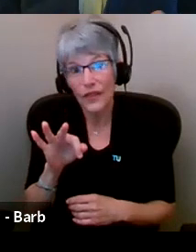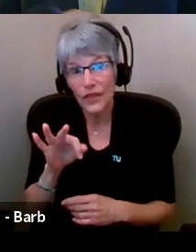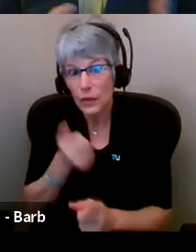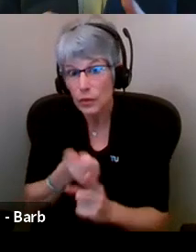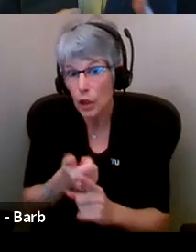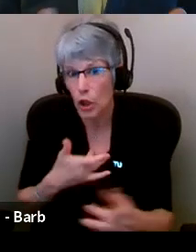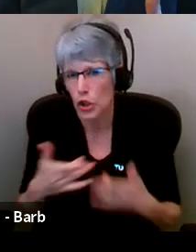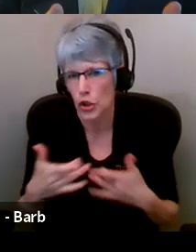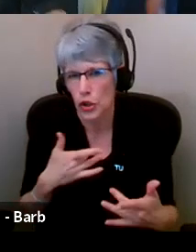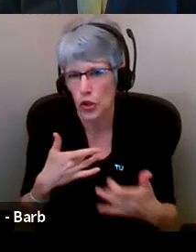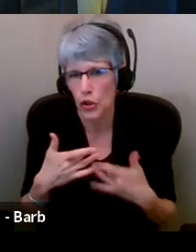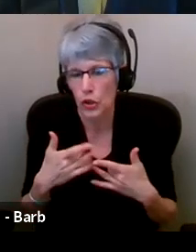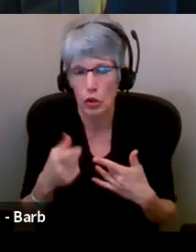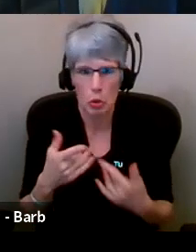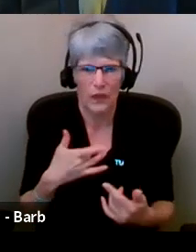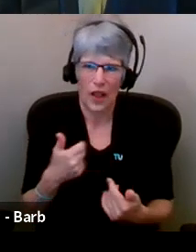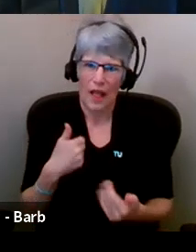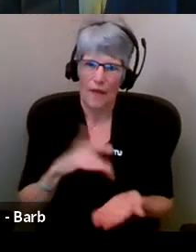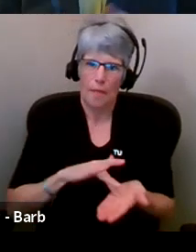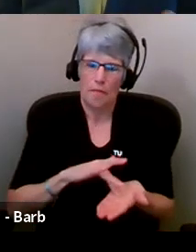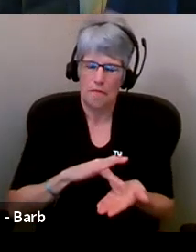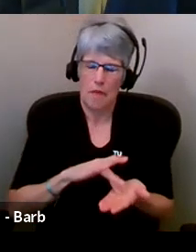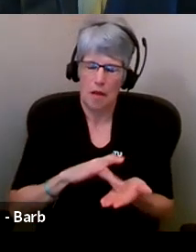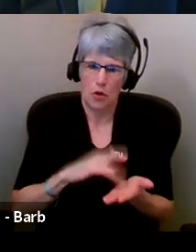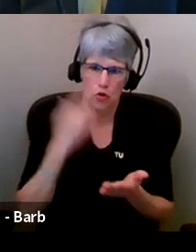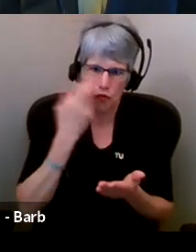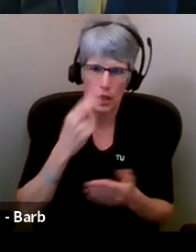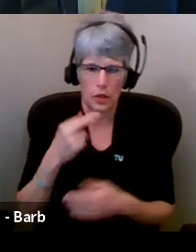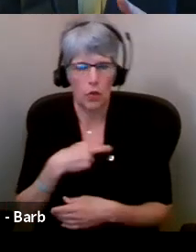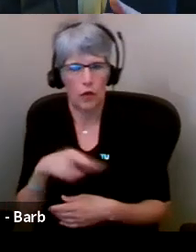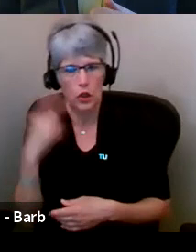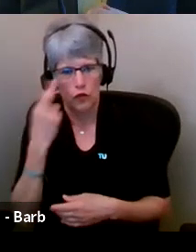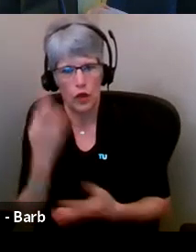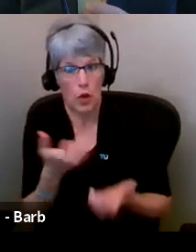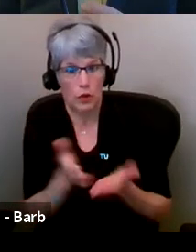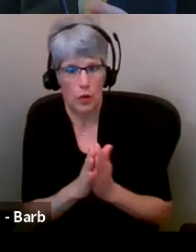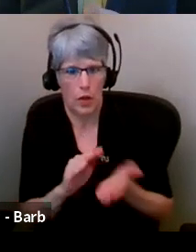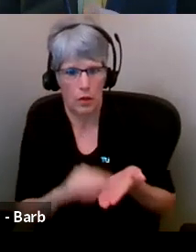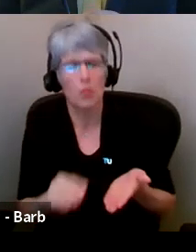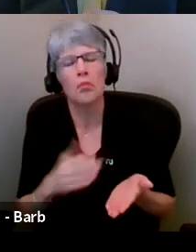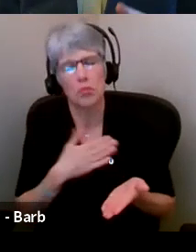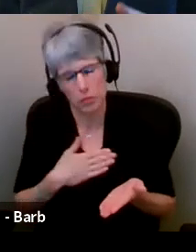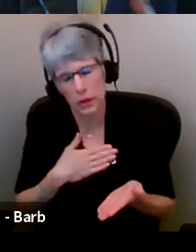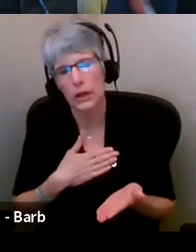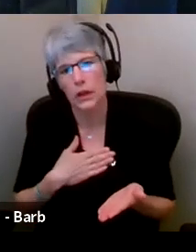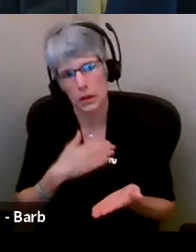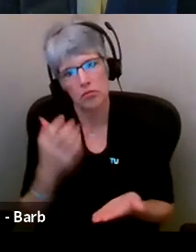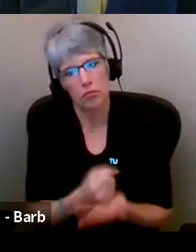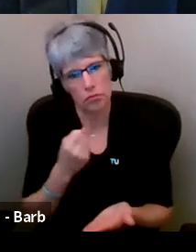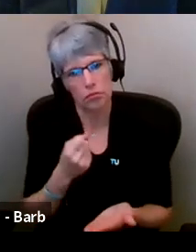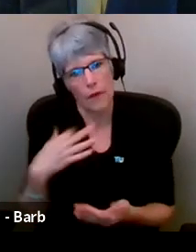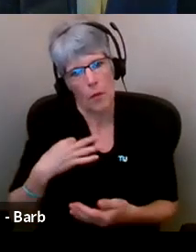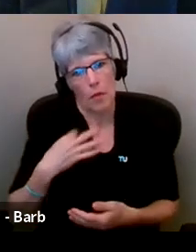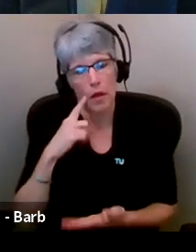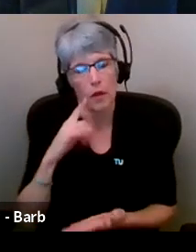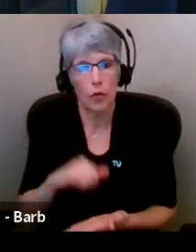you believe that there's a medical situation or religious situation that you'd like to request an exemption, we would encourage you to take advantage of applying for